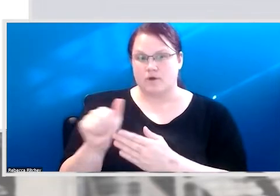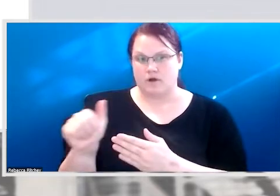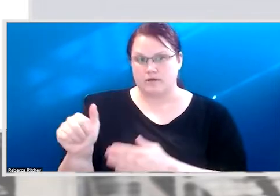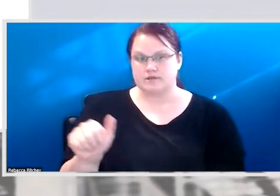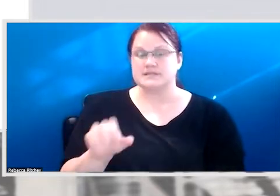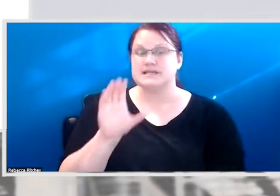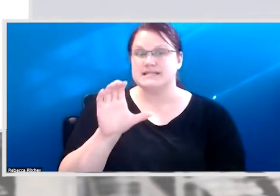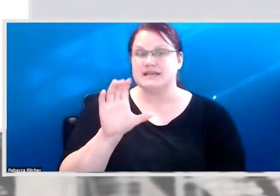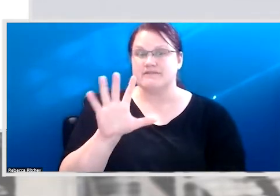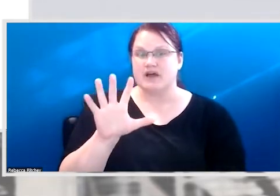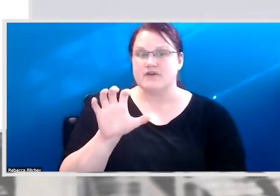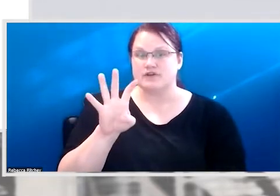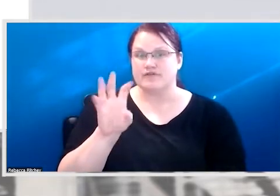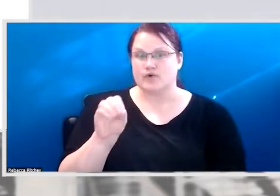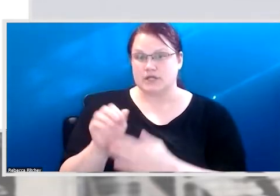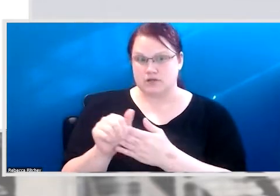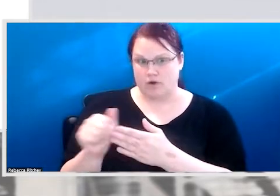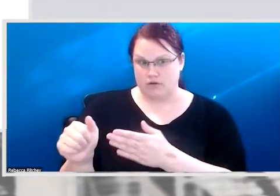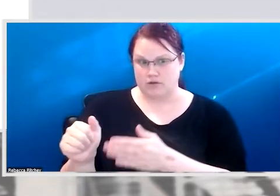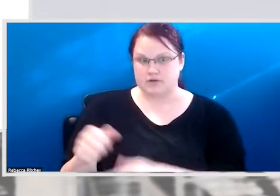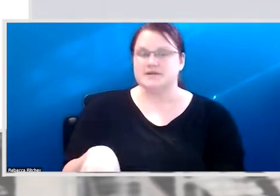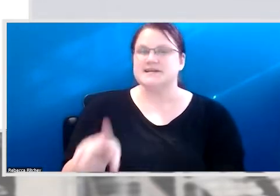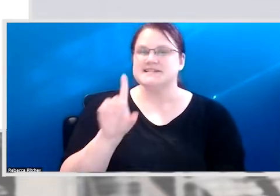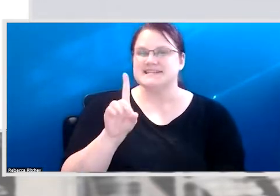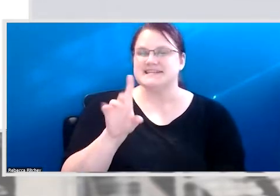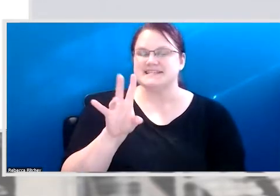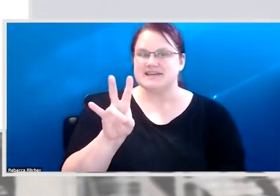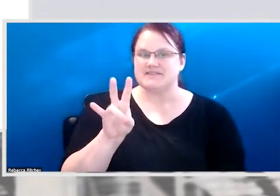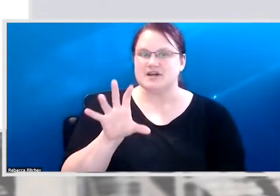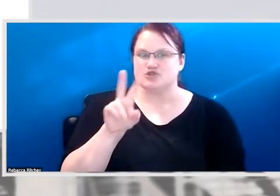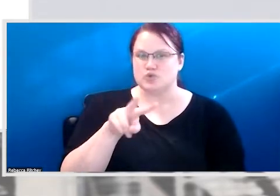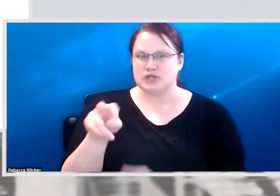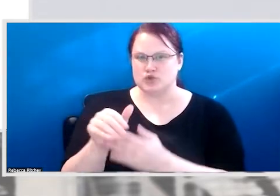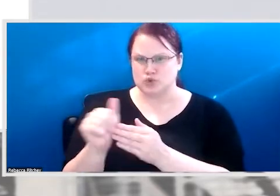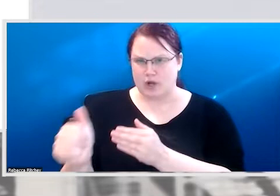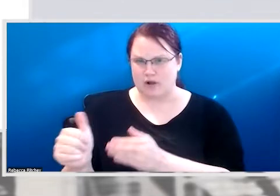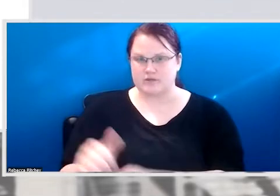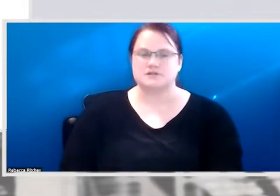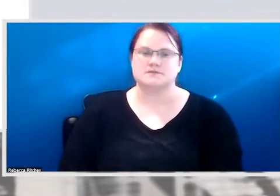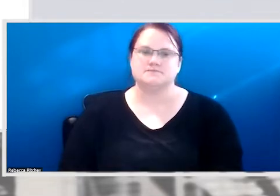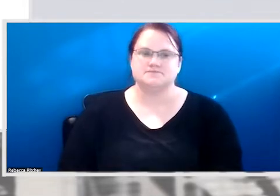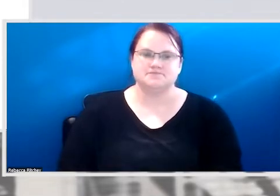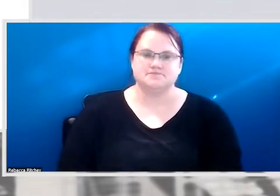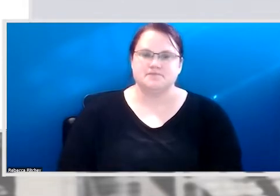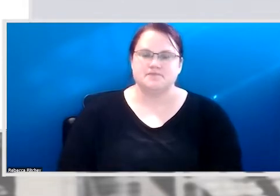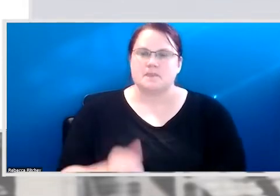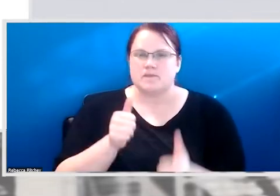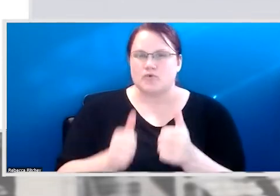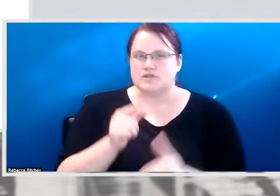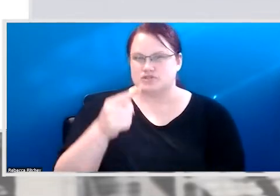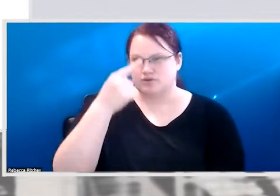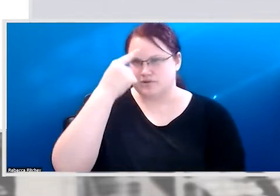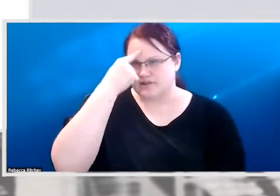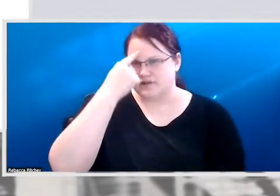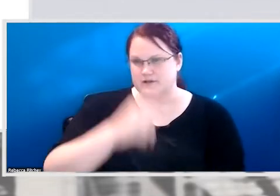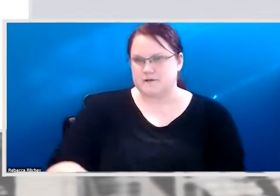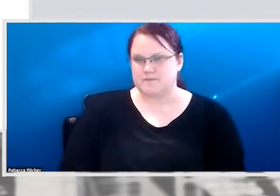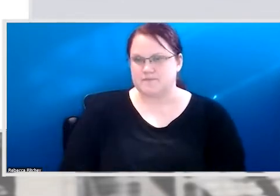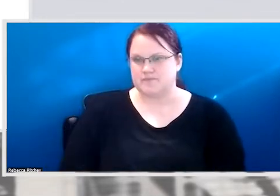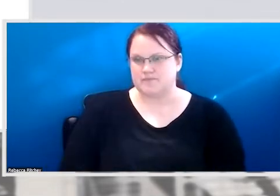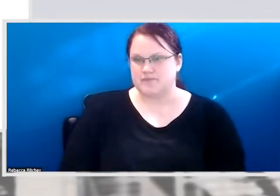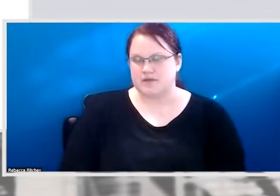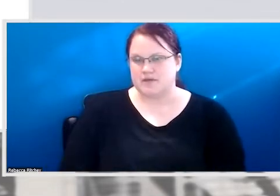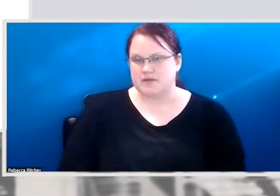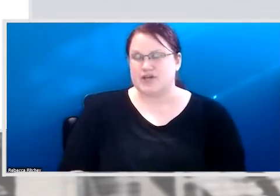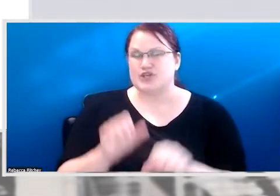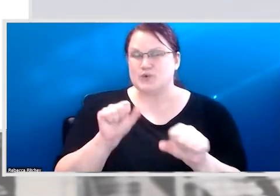Option C, $540. And option D is $722. I will note you can do liquor licenses with some of